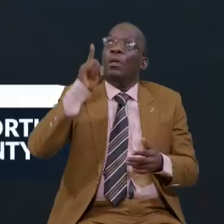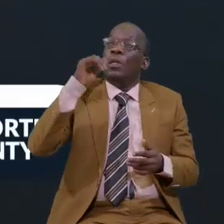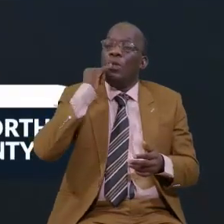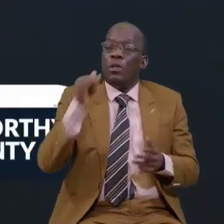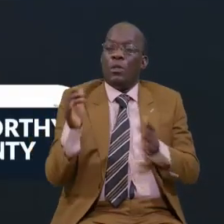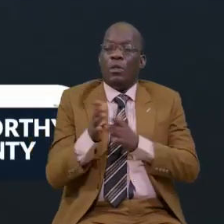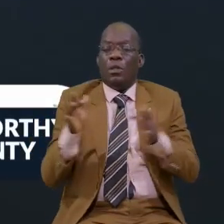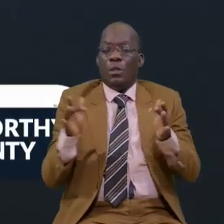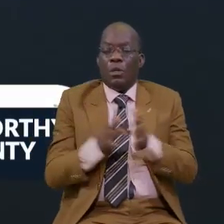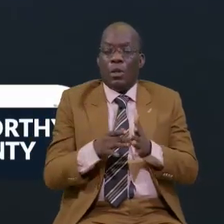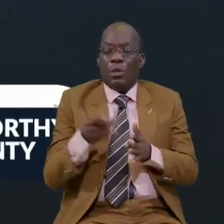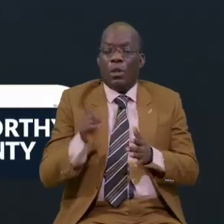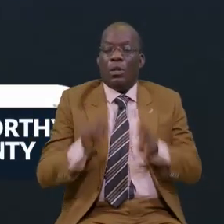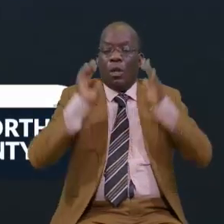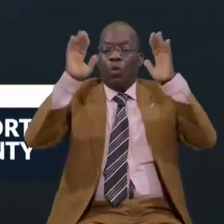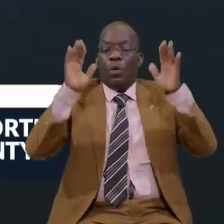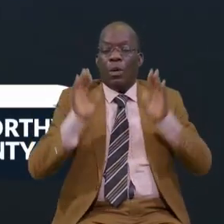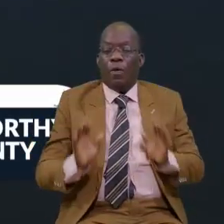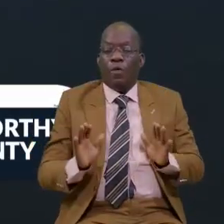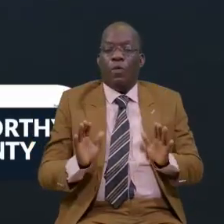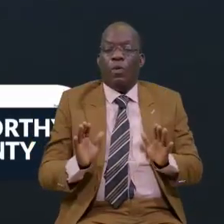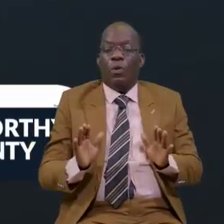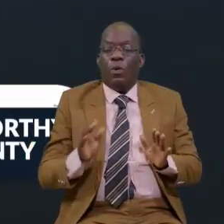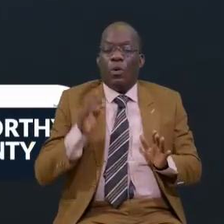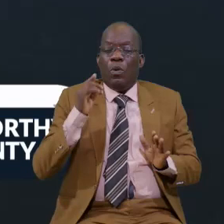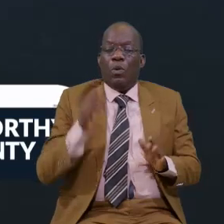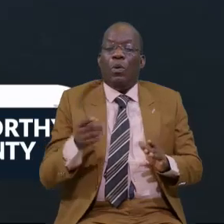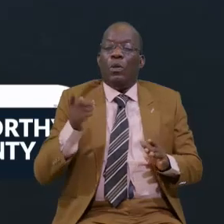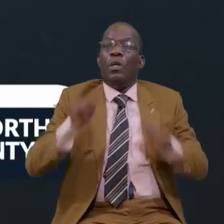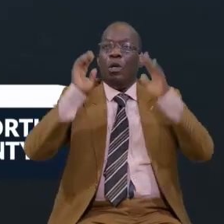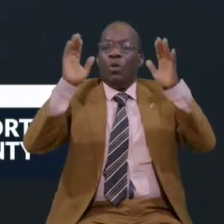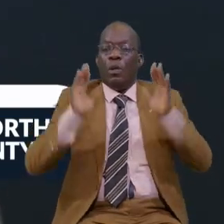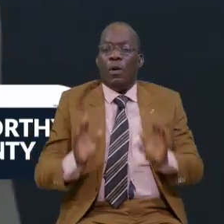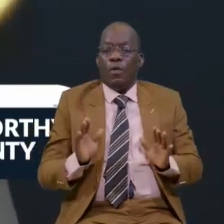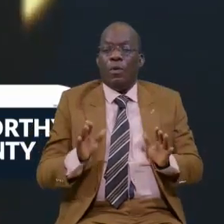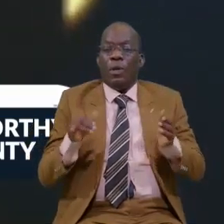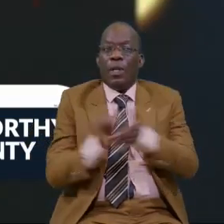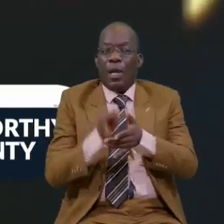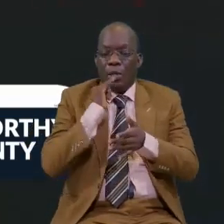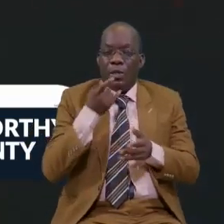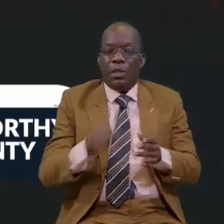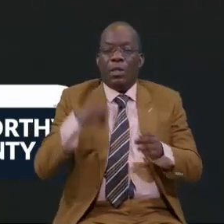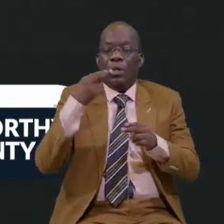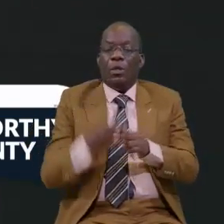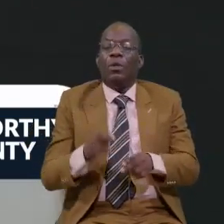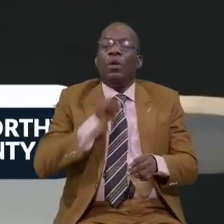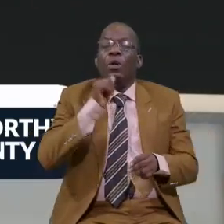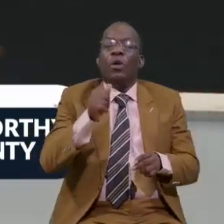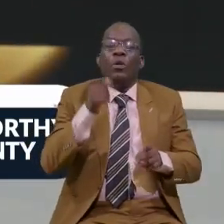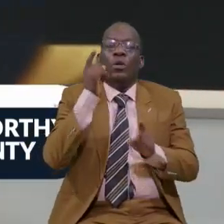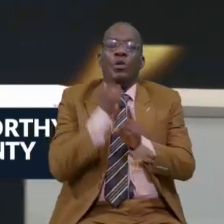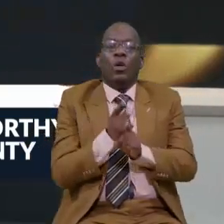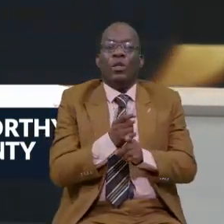the wonderful who, the wonderful there, that's the name. It's not just the verb, it's